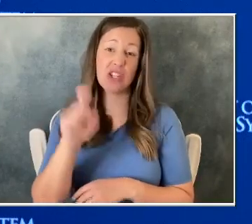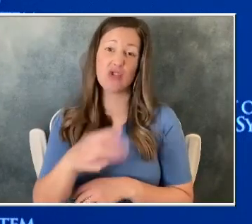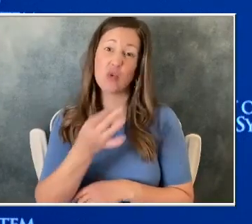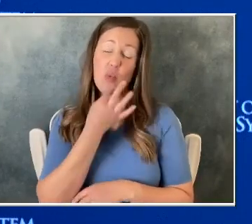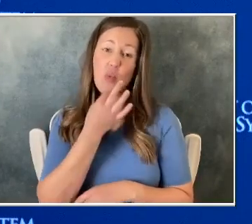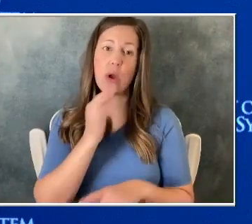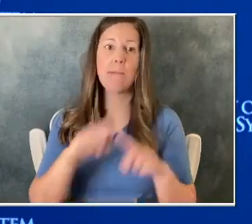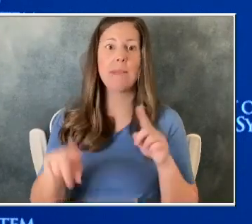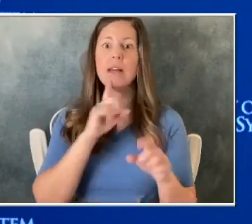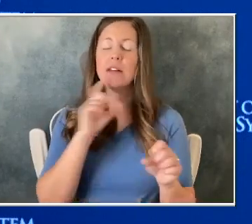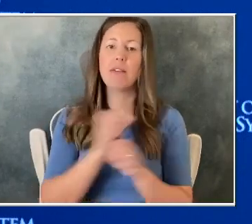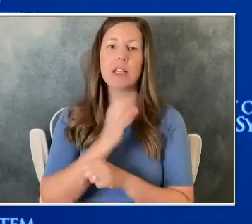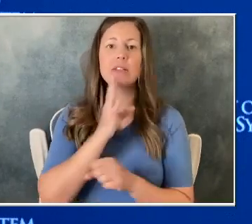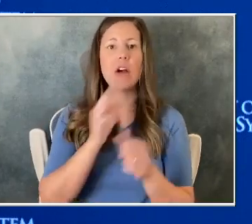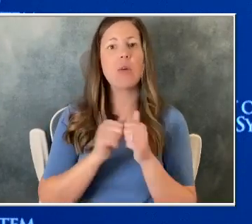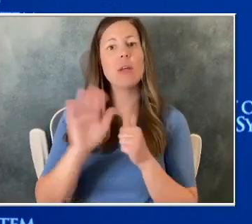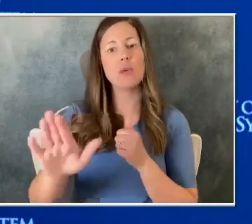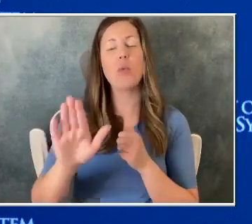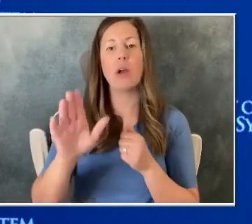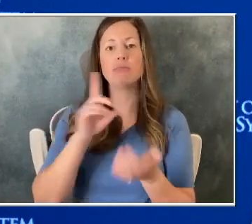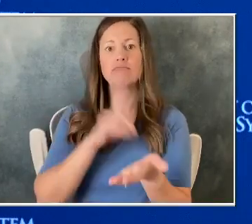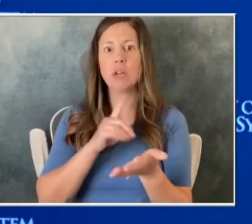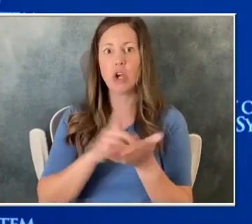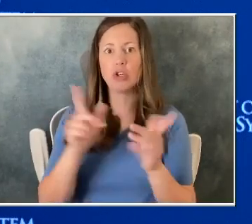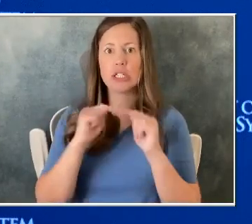your medical care team.